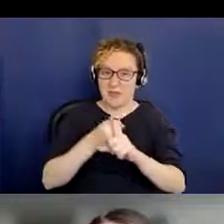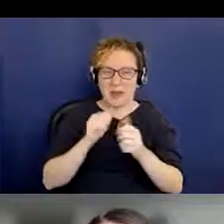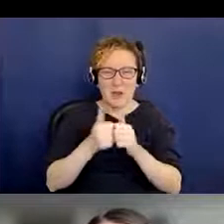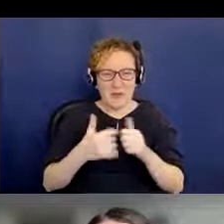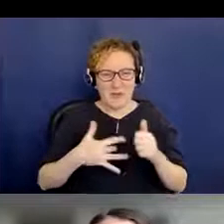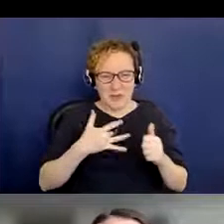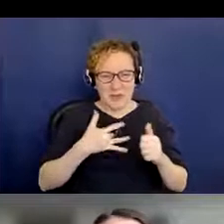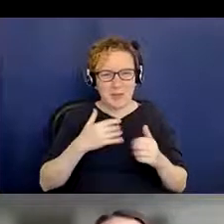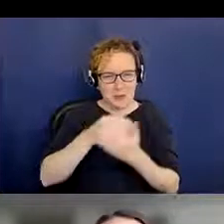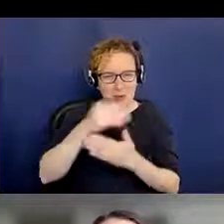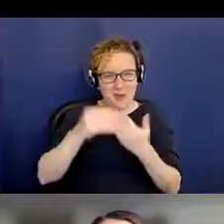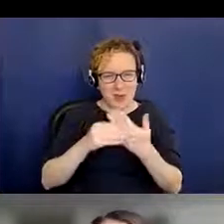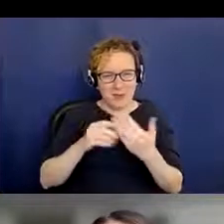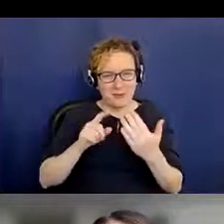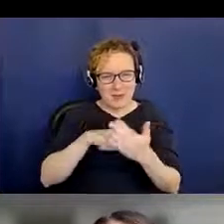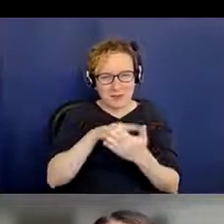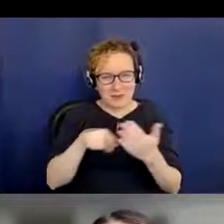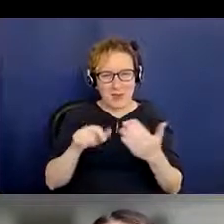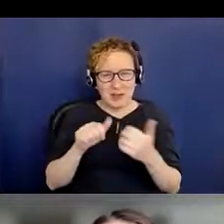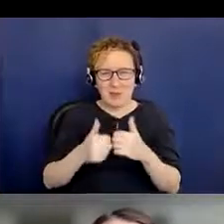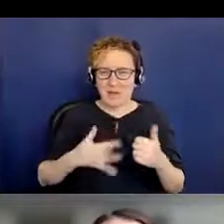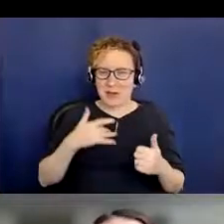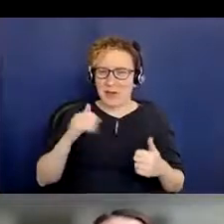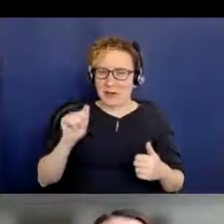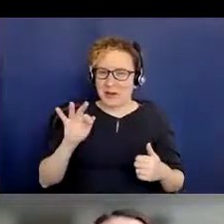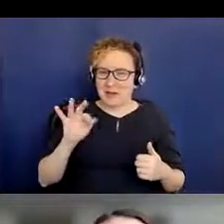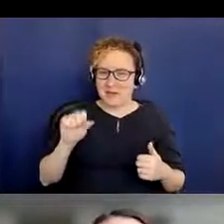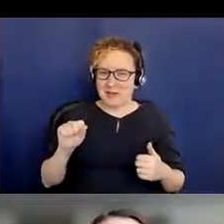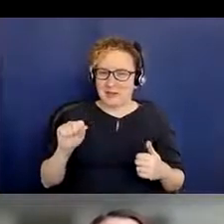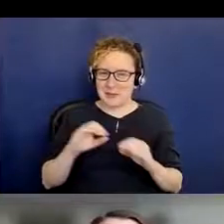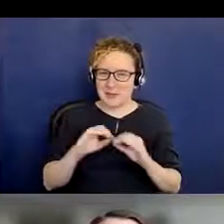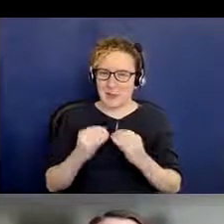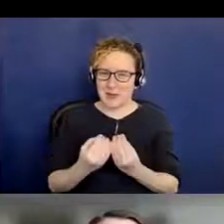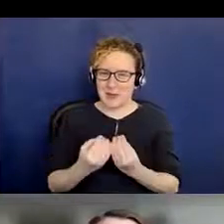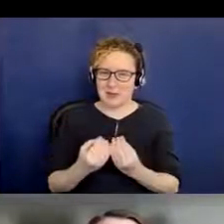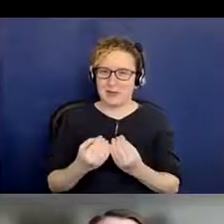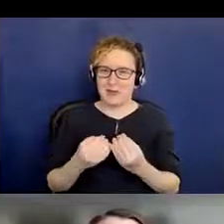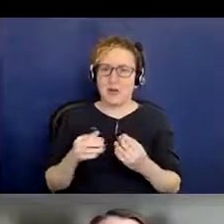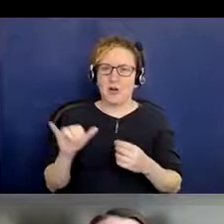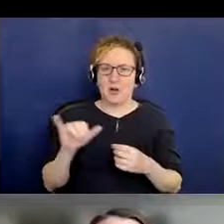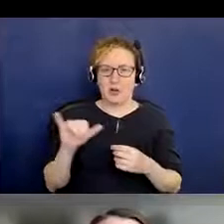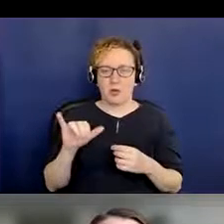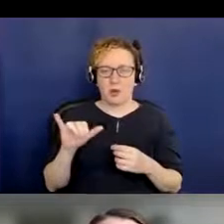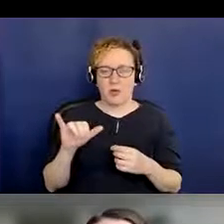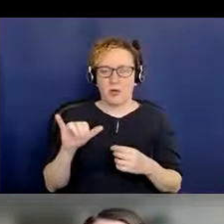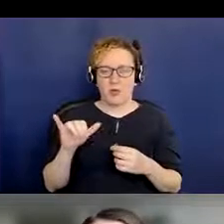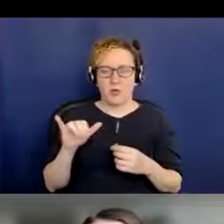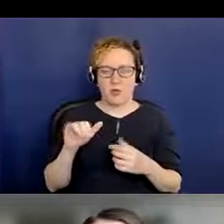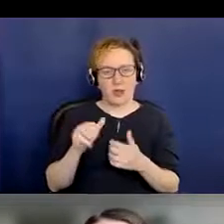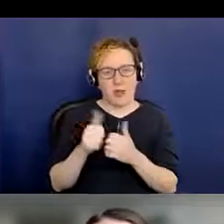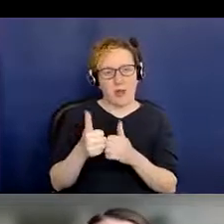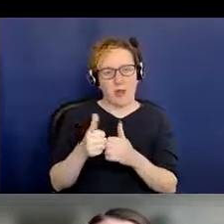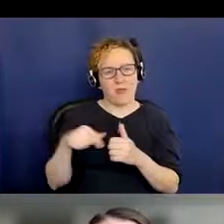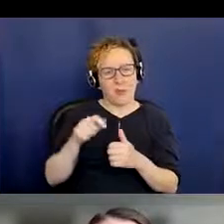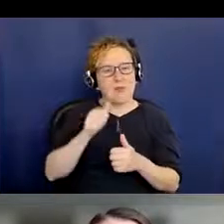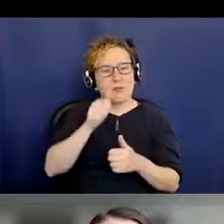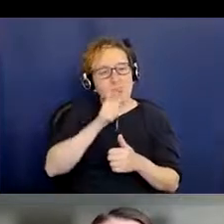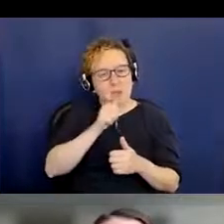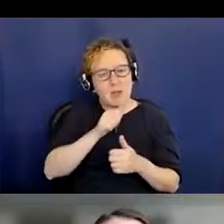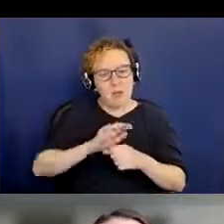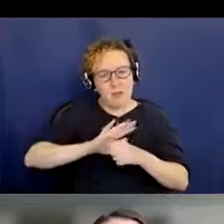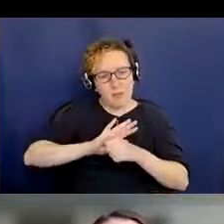about their program being canceled, how they felt about AFS as an organization, and also just how they were dealing with the